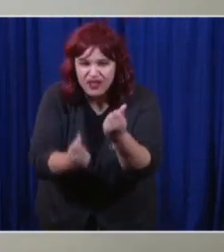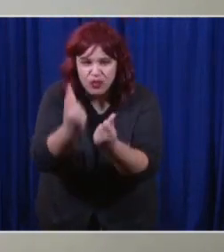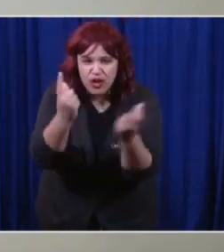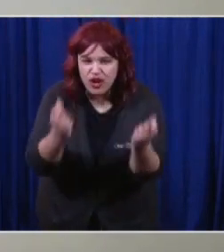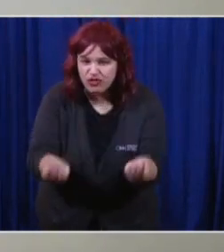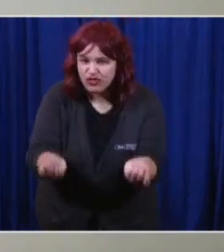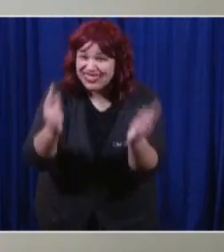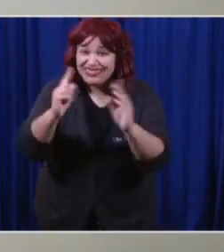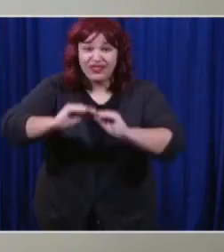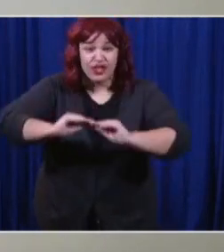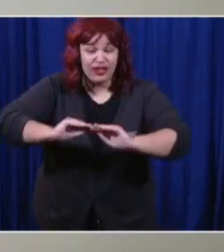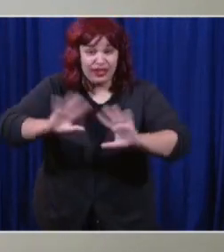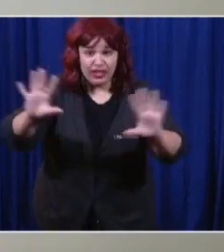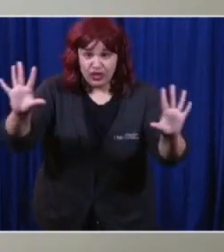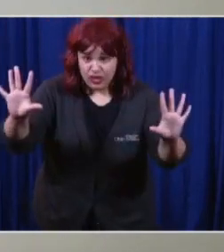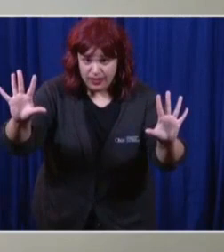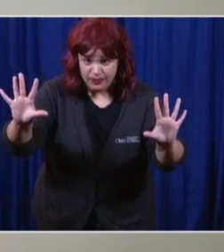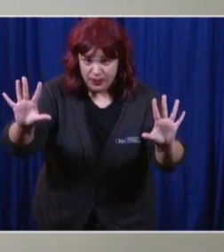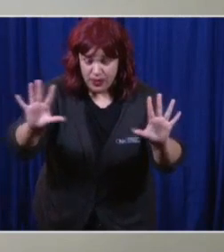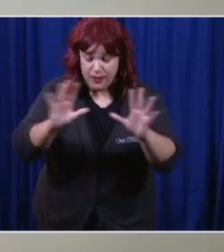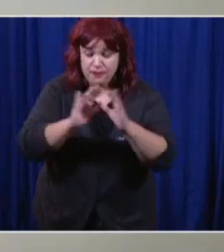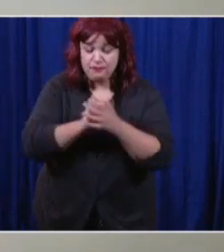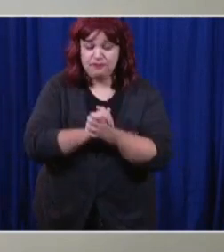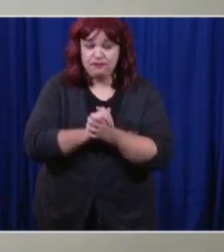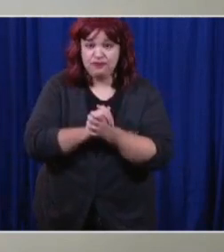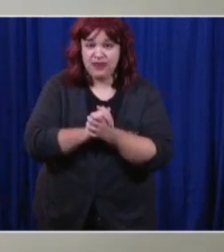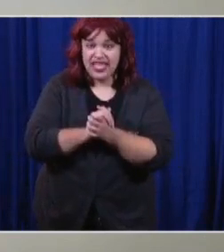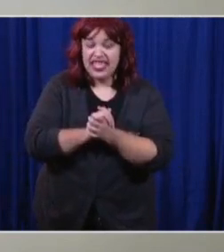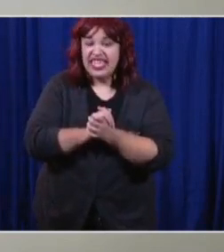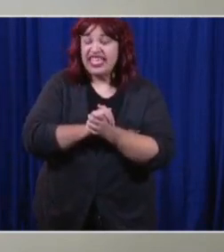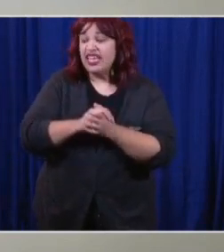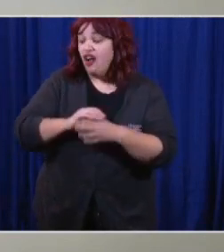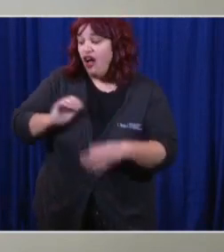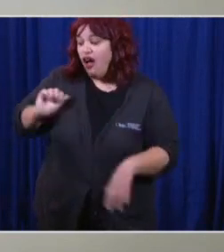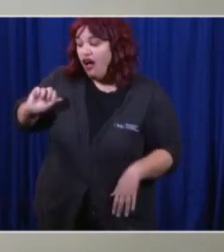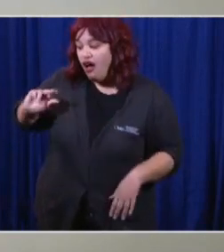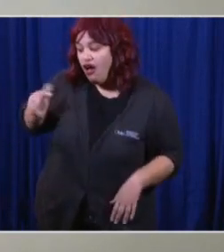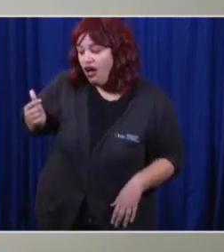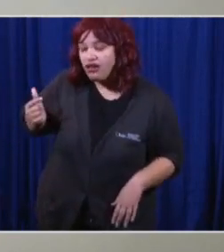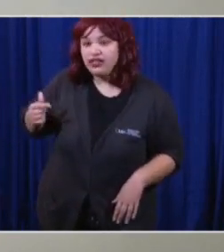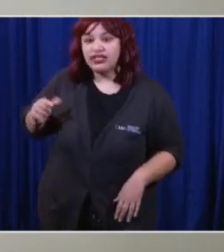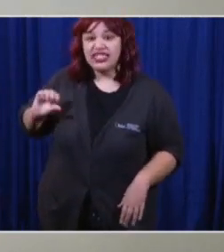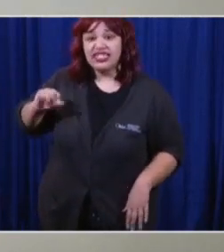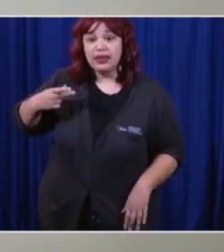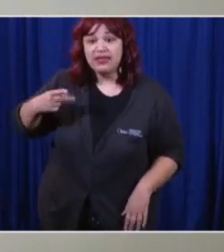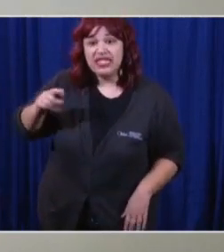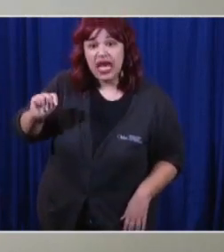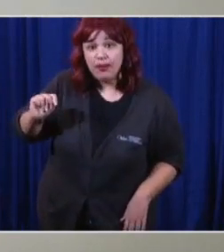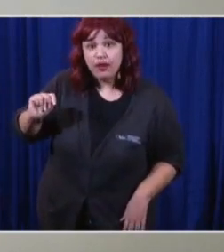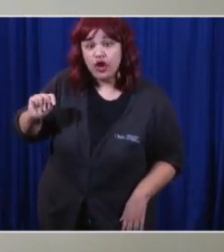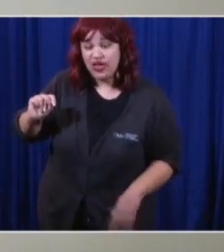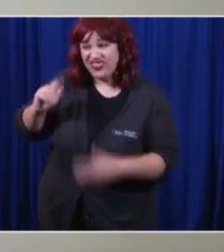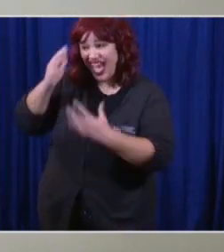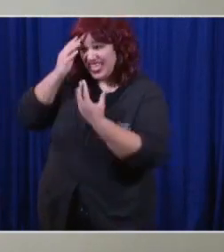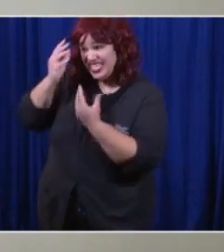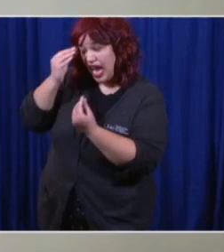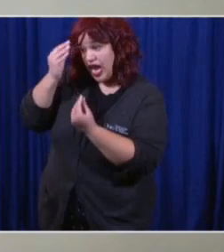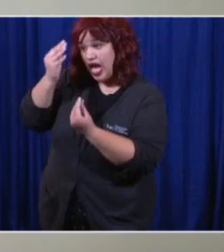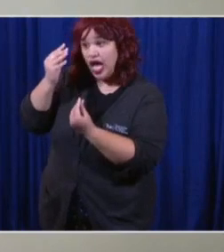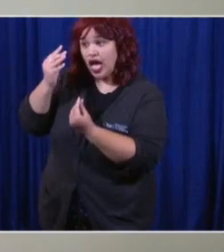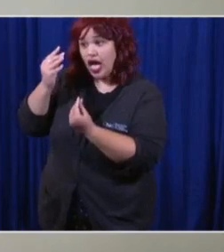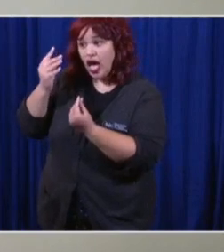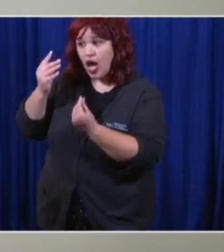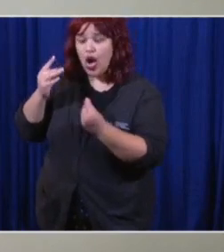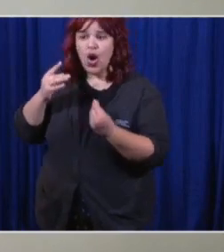the past. As recently as you look at the data in August and September, we as a community were doing quite well. We've let our